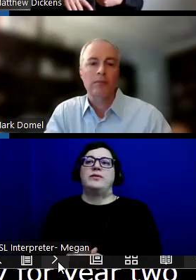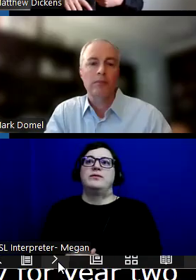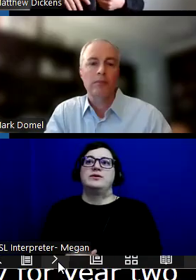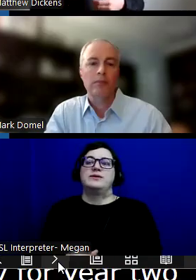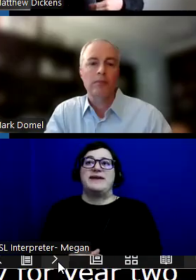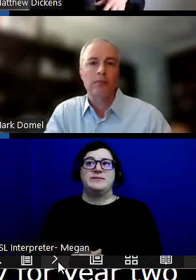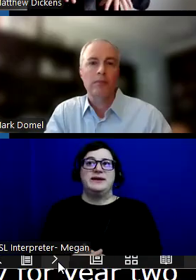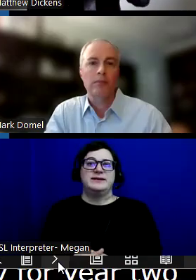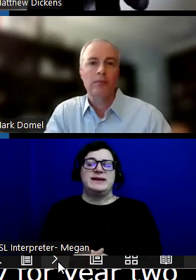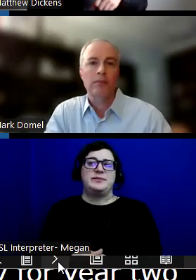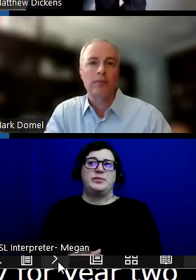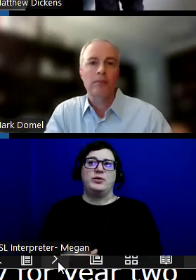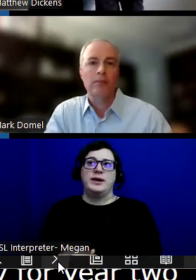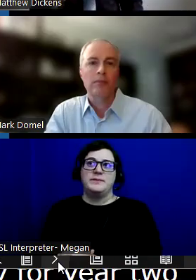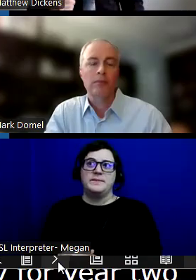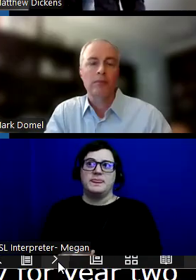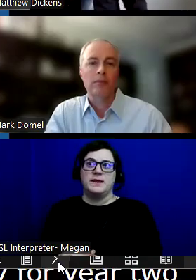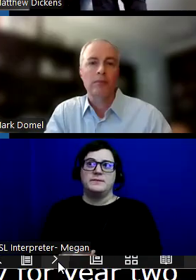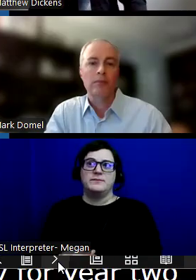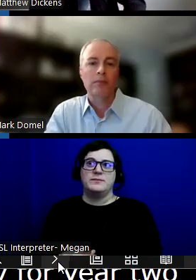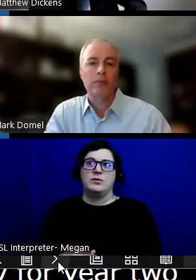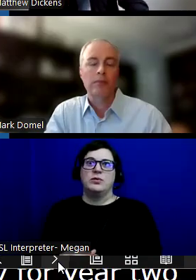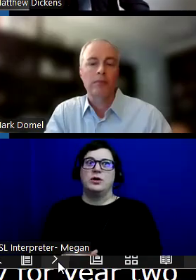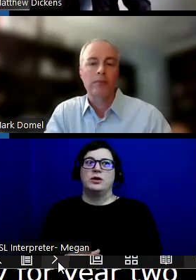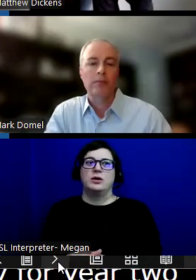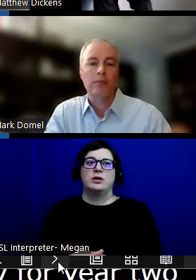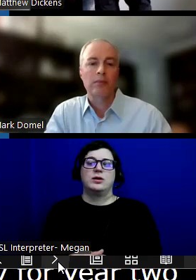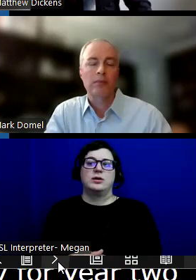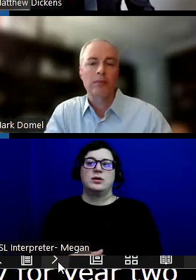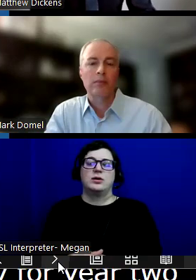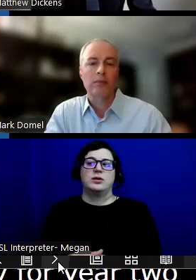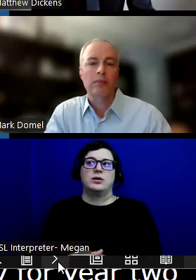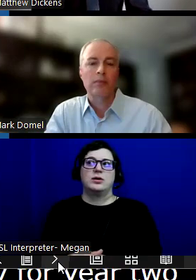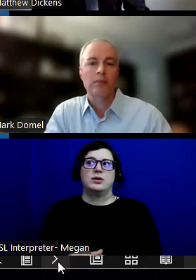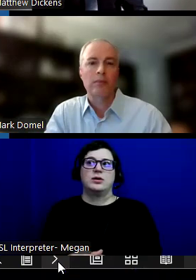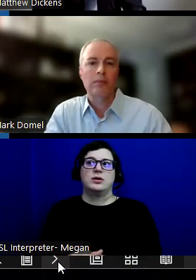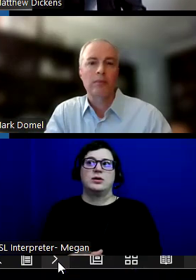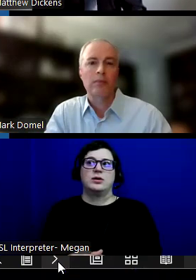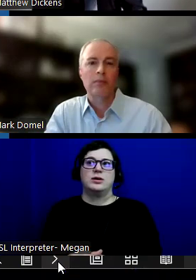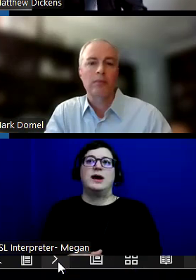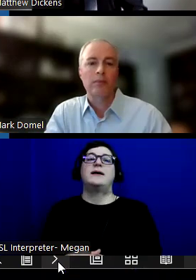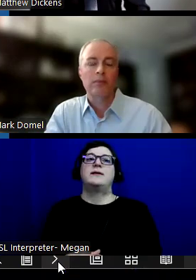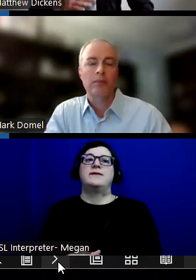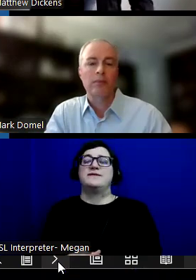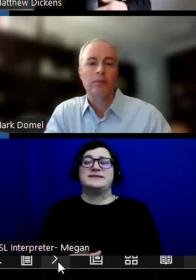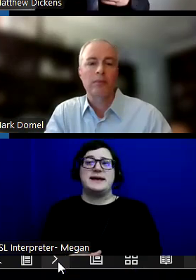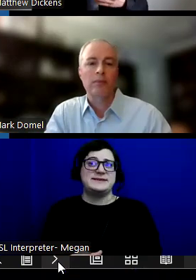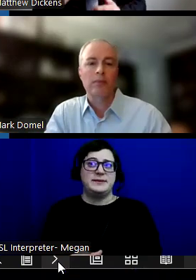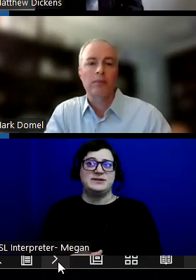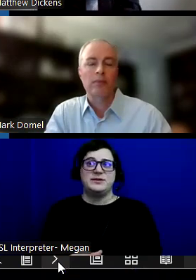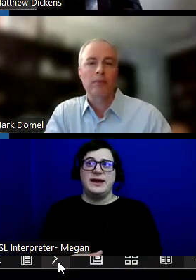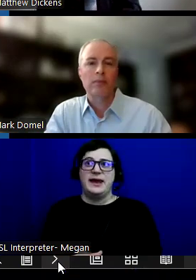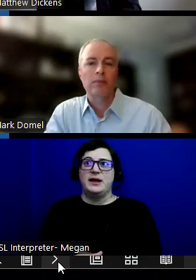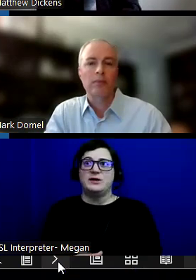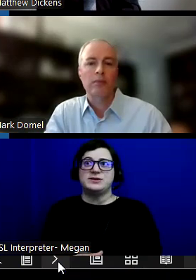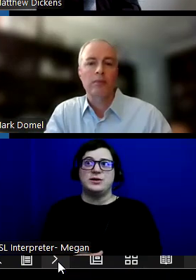So they have to be in the STEP program or step siblings. If step